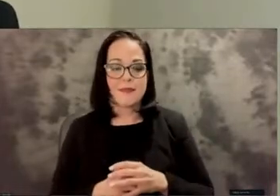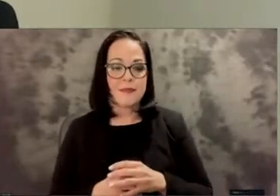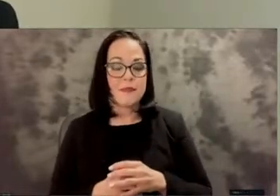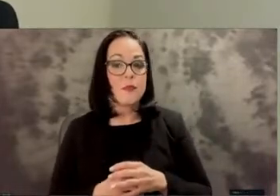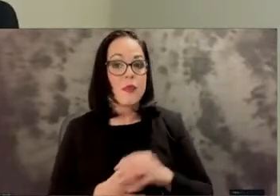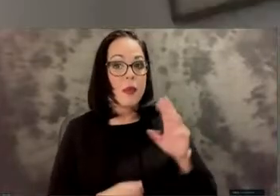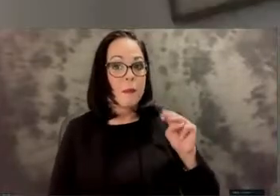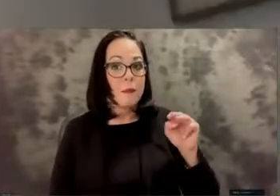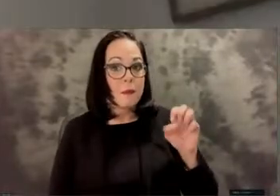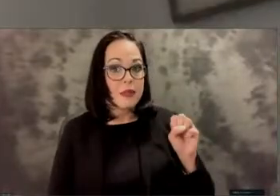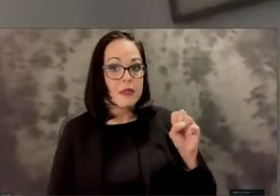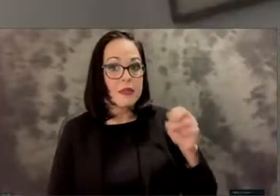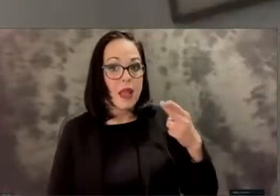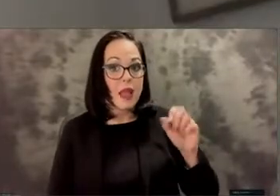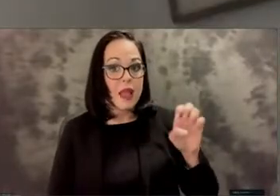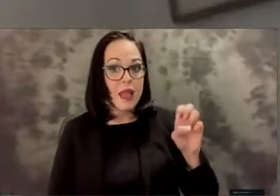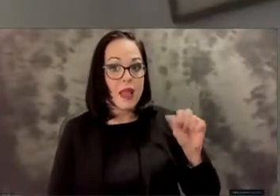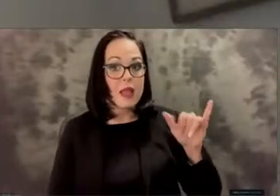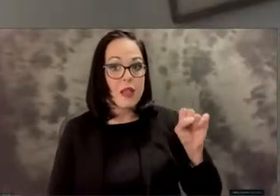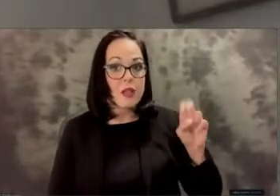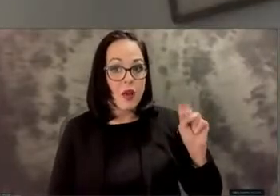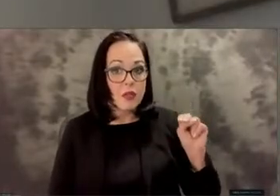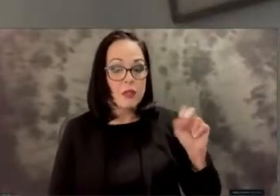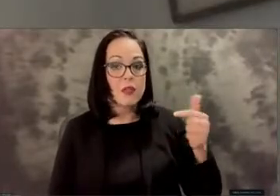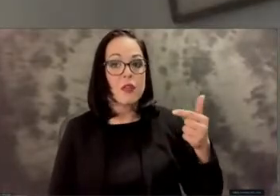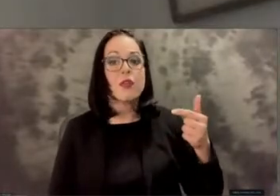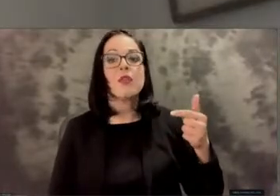Ms. Hae-Young Yoon. Present.